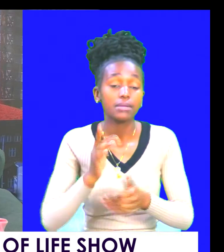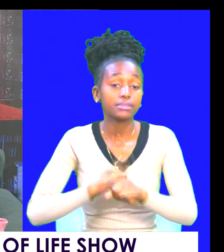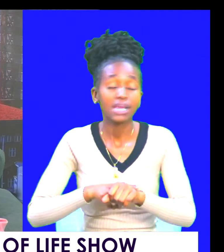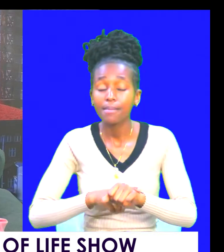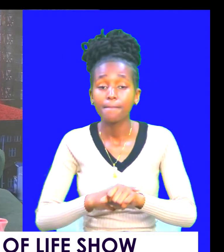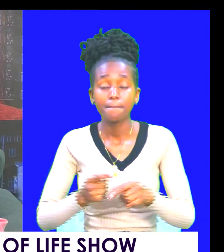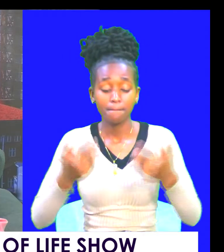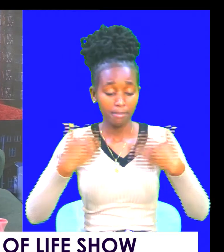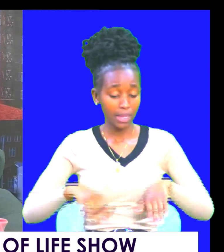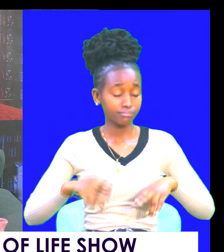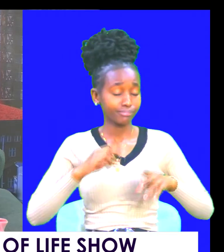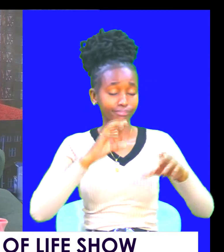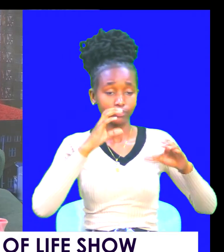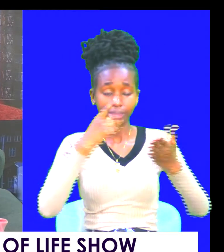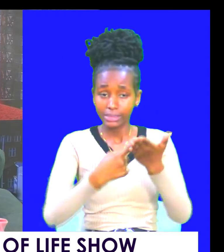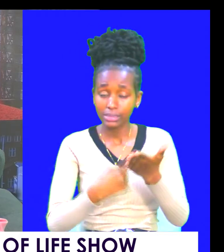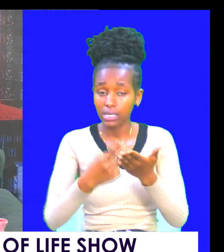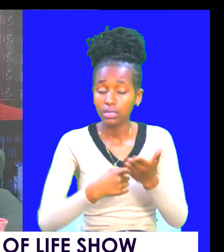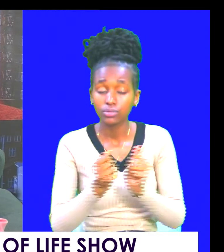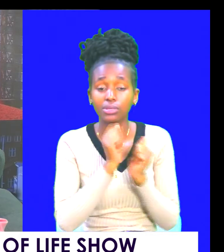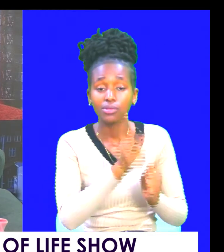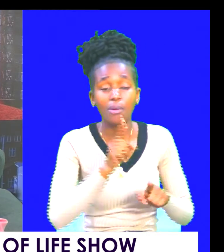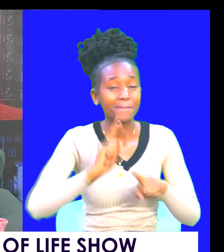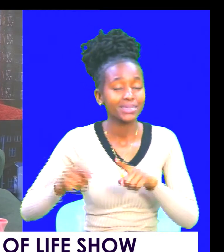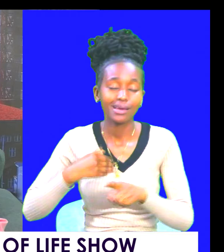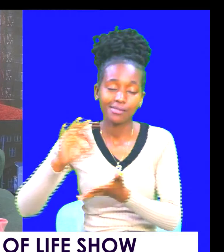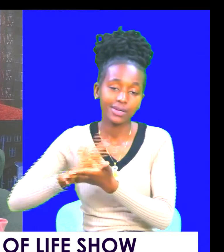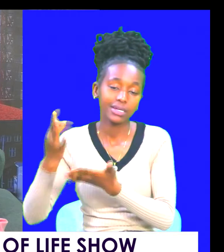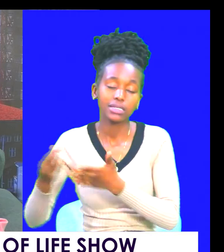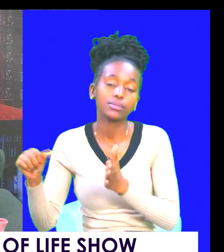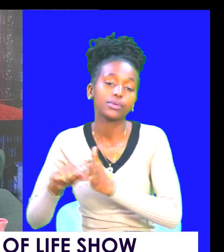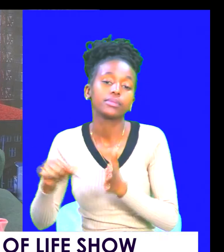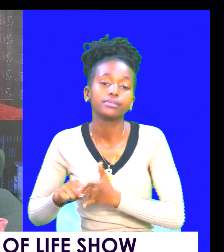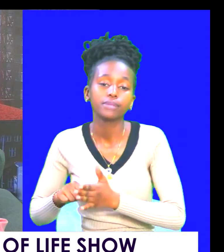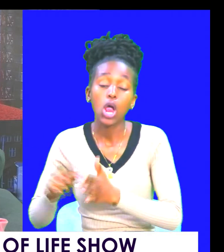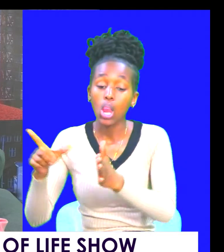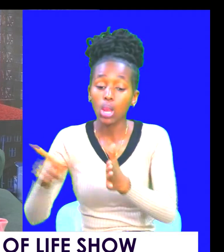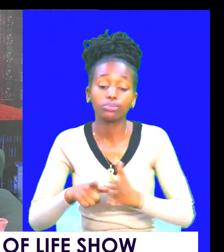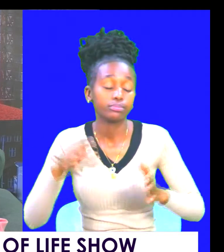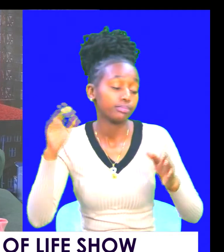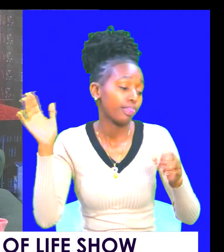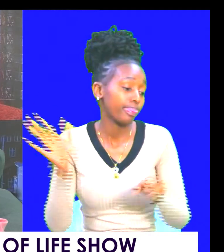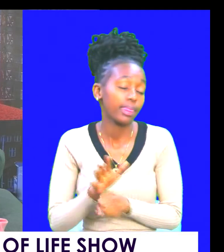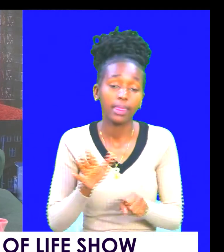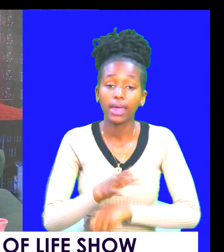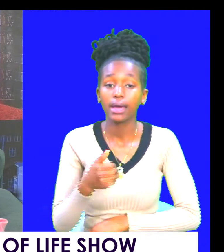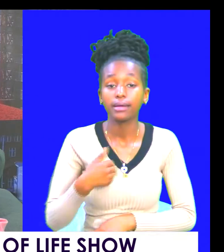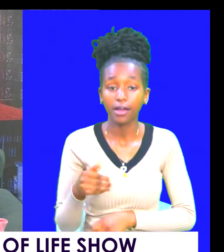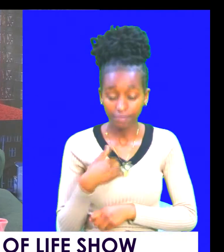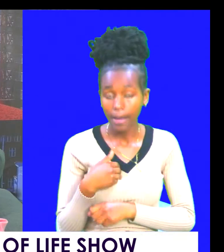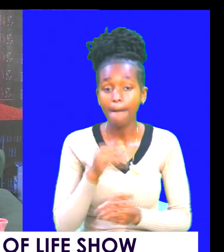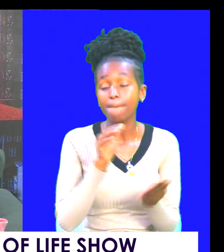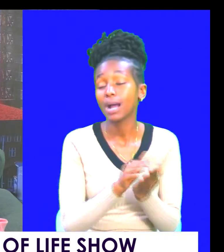you're even having a financial trouble. You're in debt. You have mortgage to meet